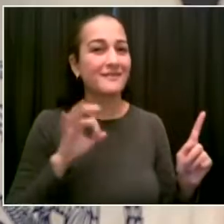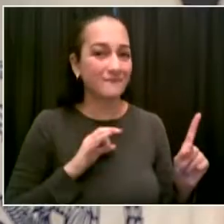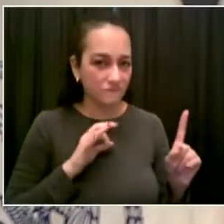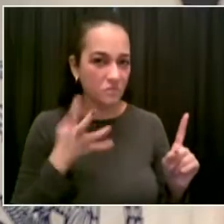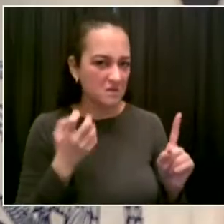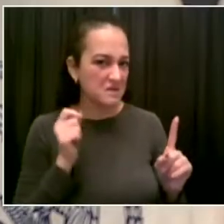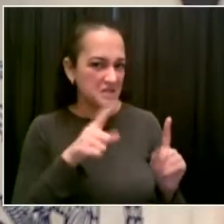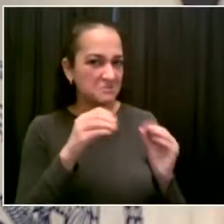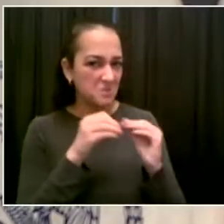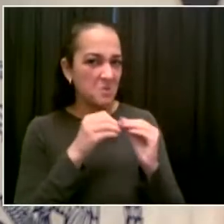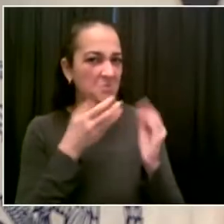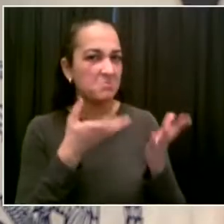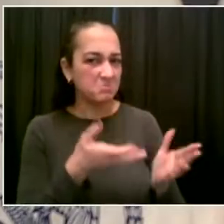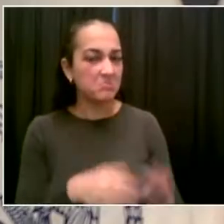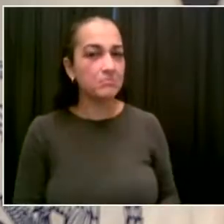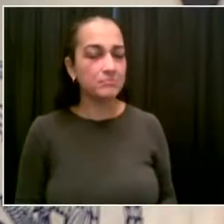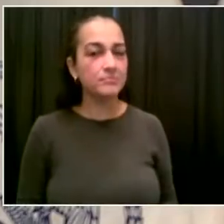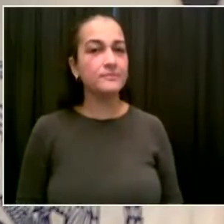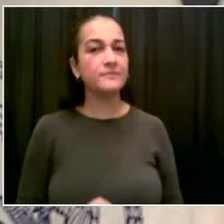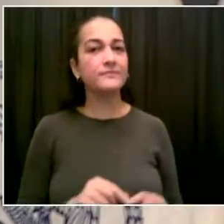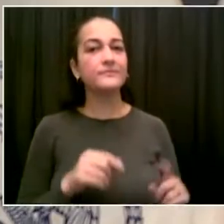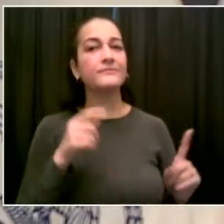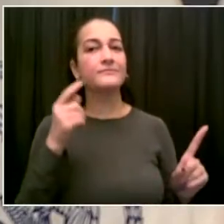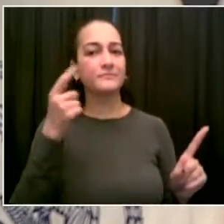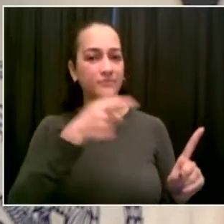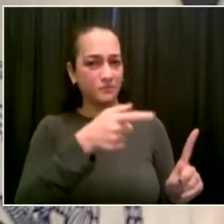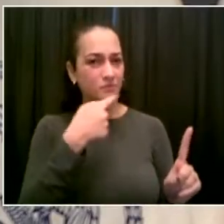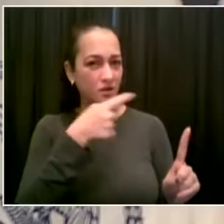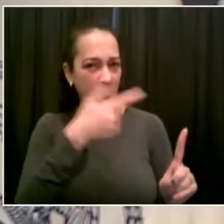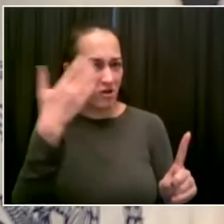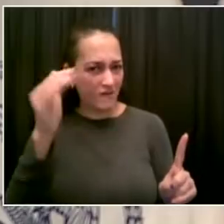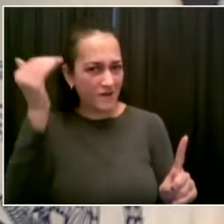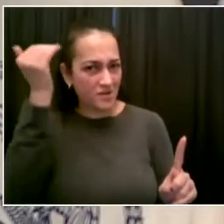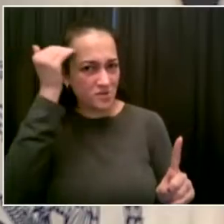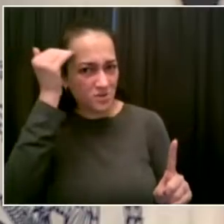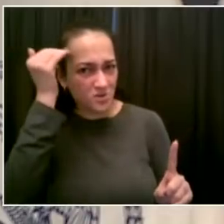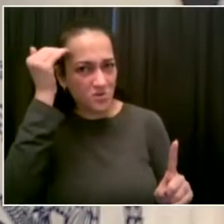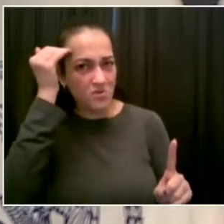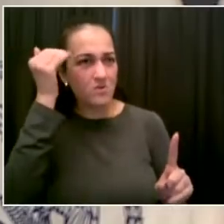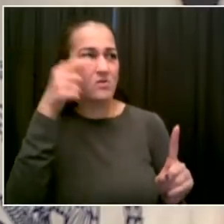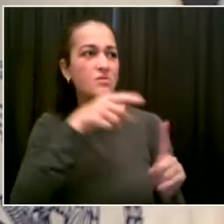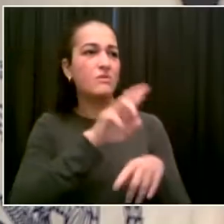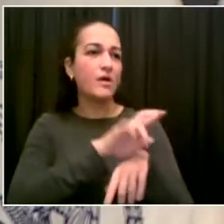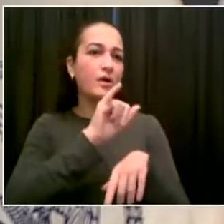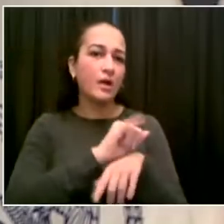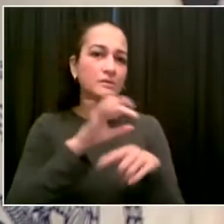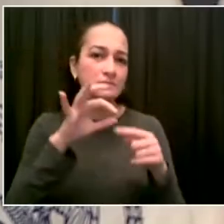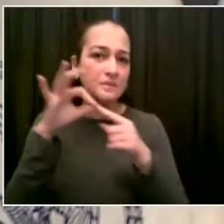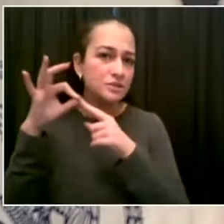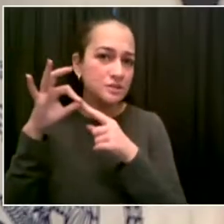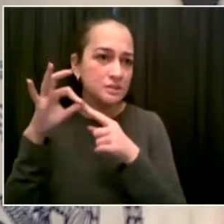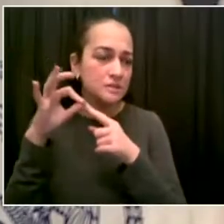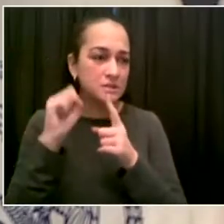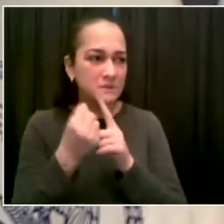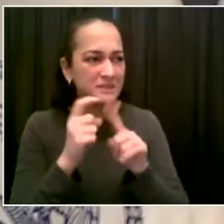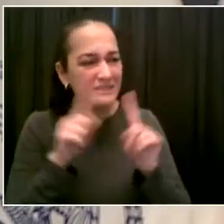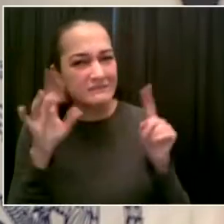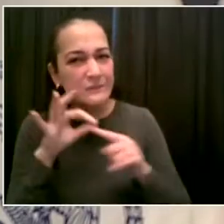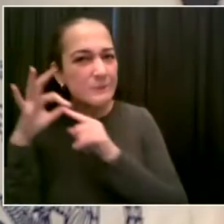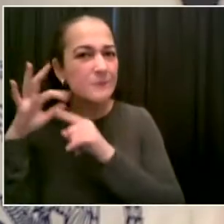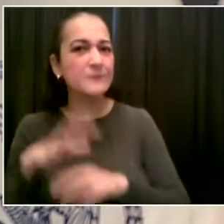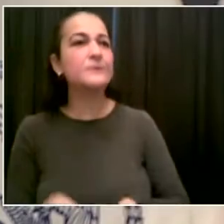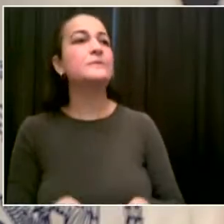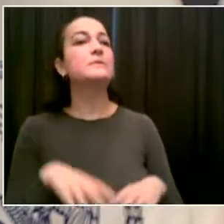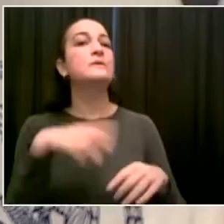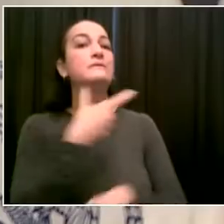as being a situation, and that the situation in which they are is